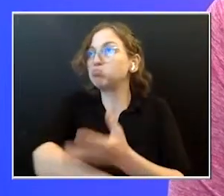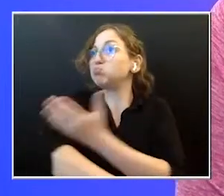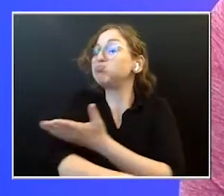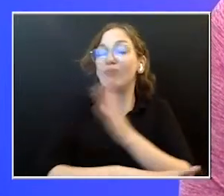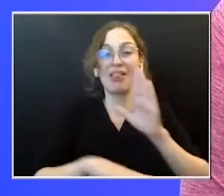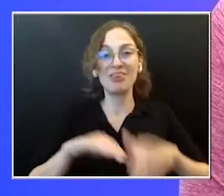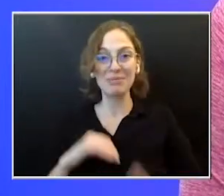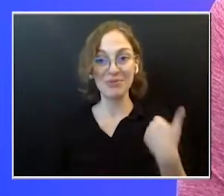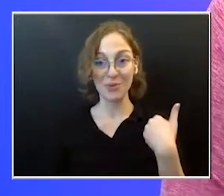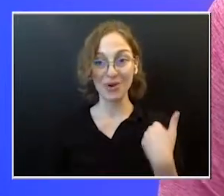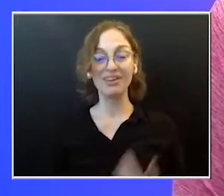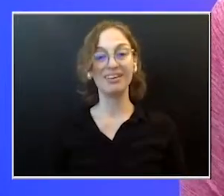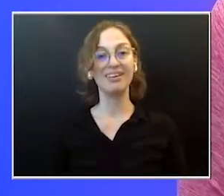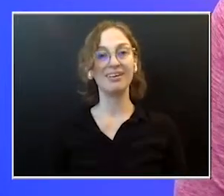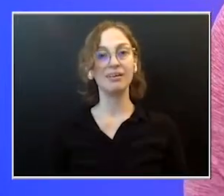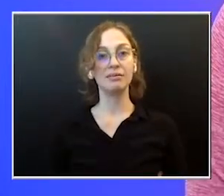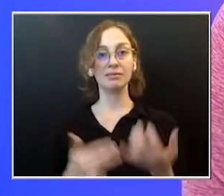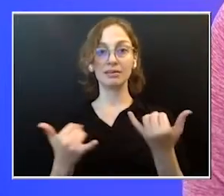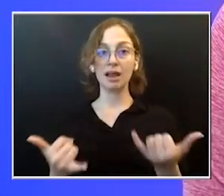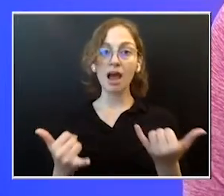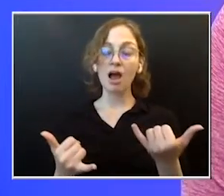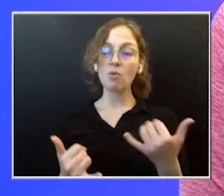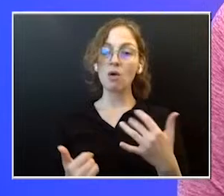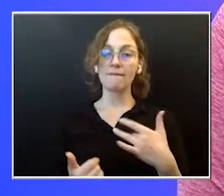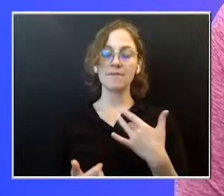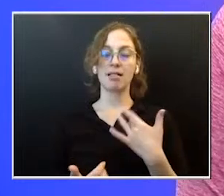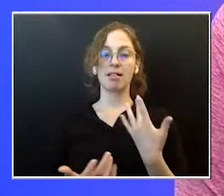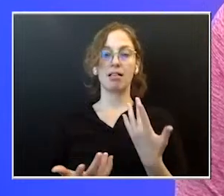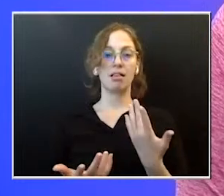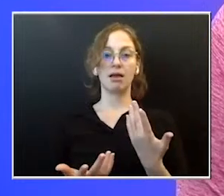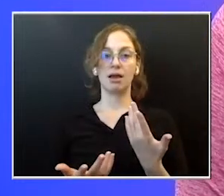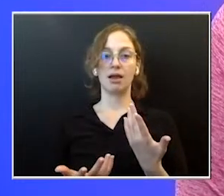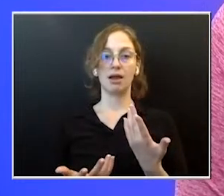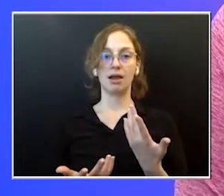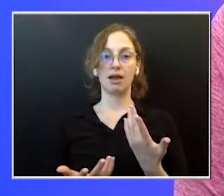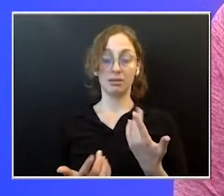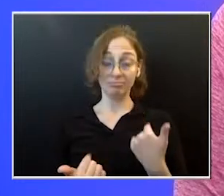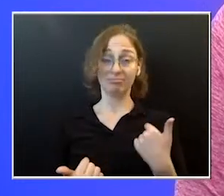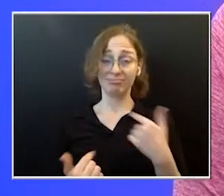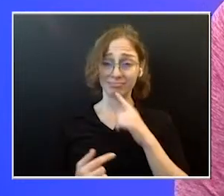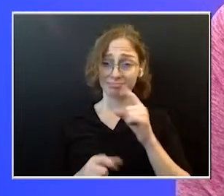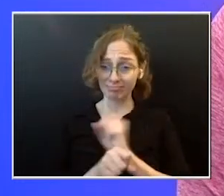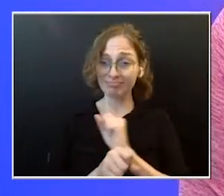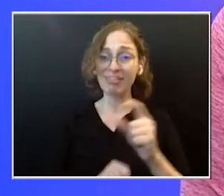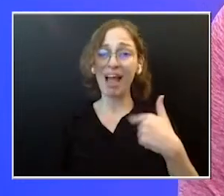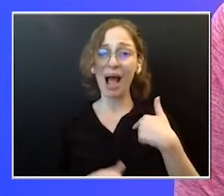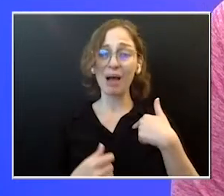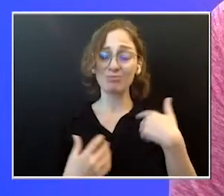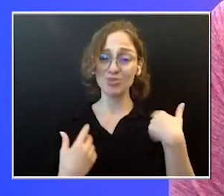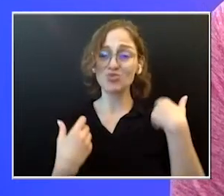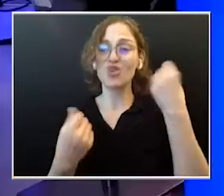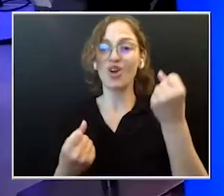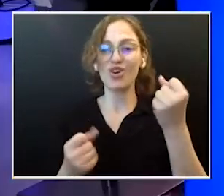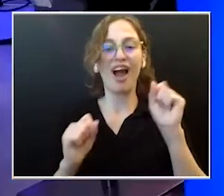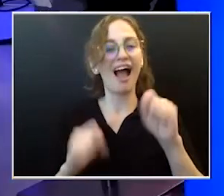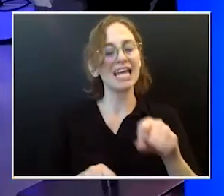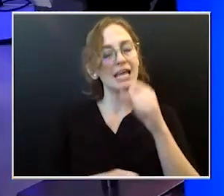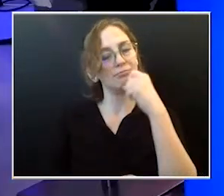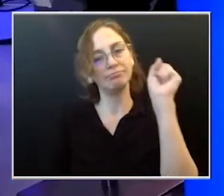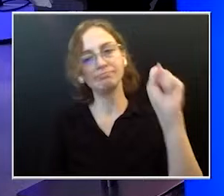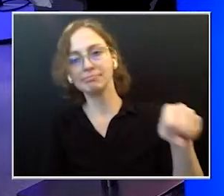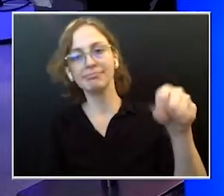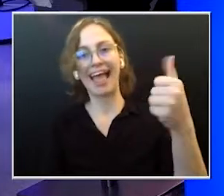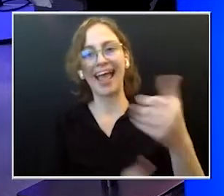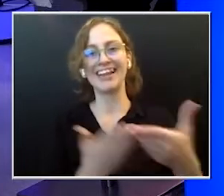feel now that I am stronger, and I know I can overcome anything. I know I can. You're going to help so